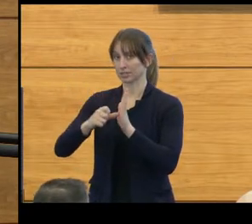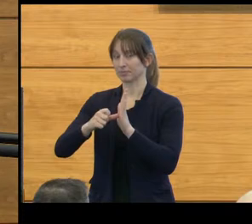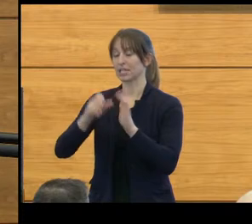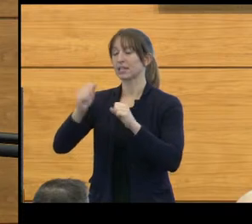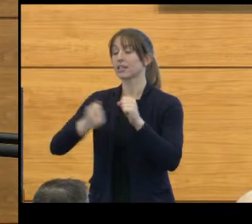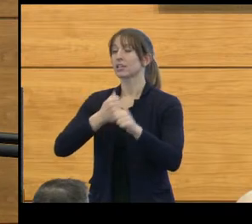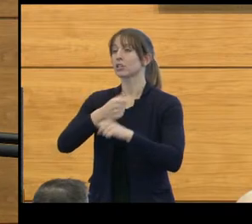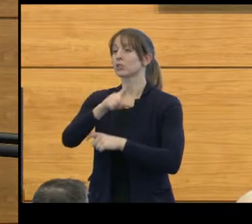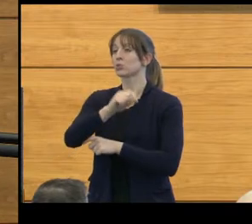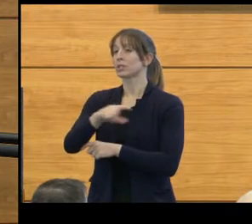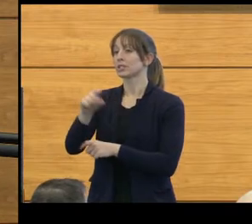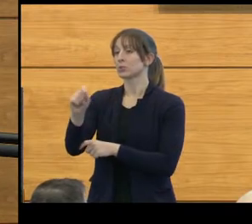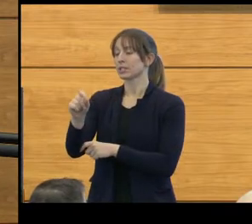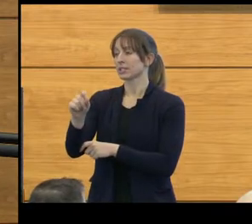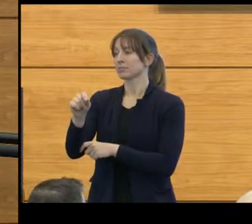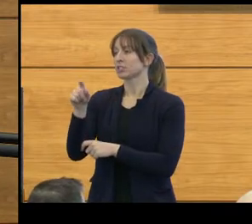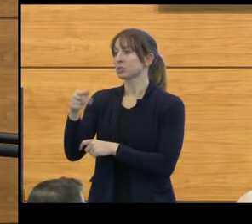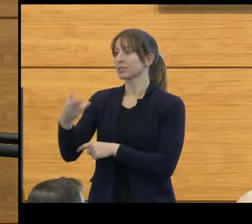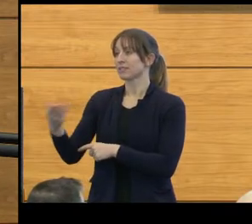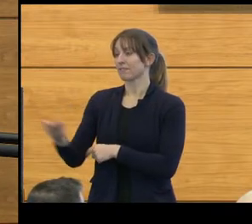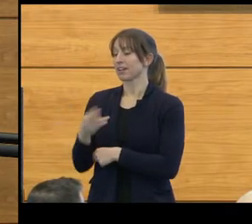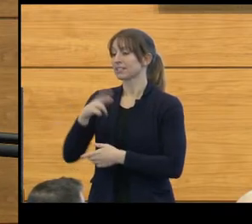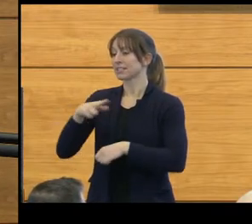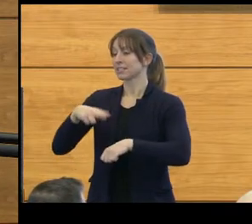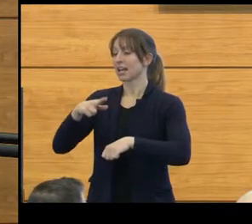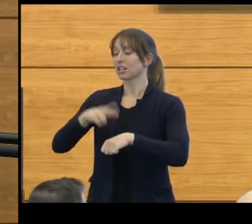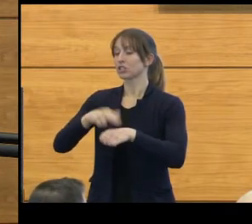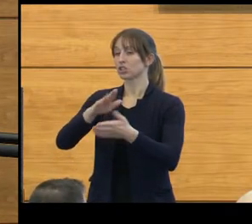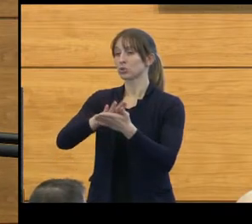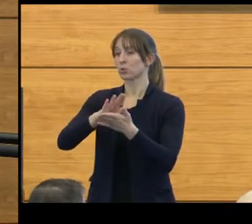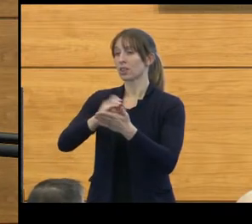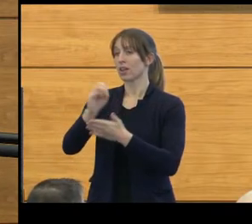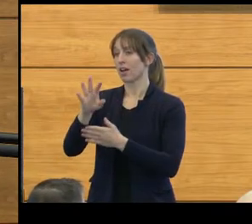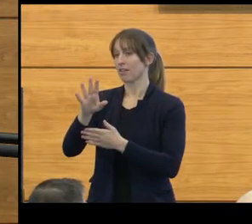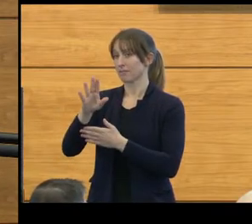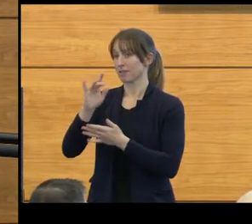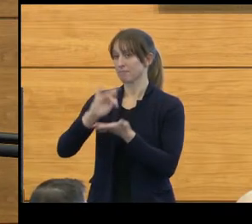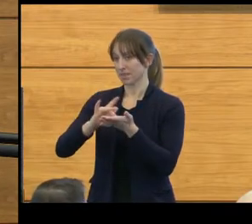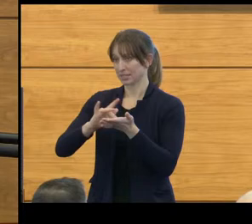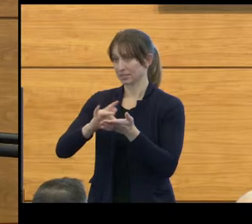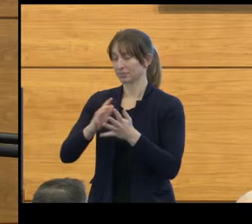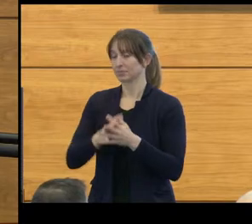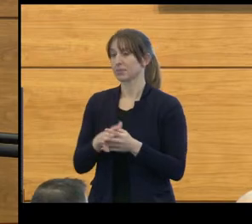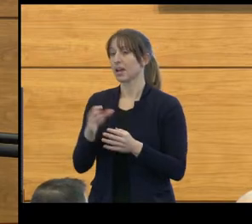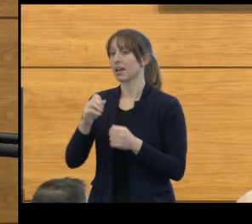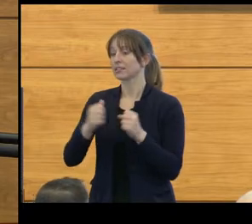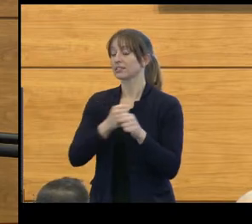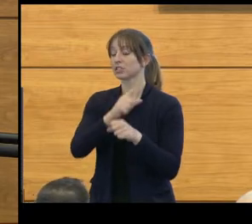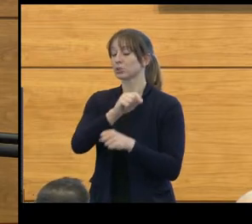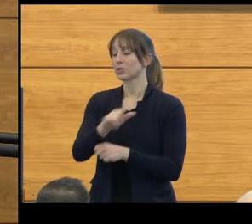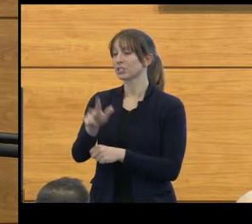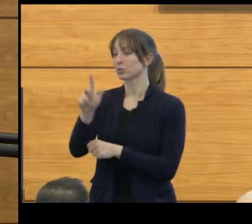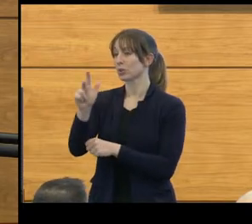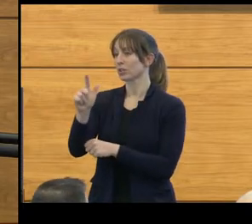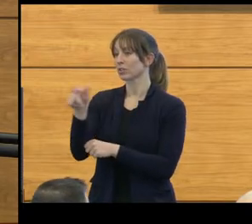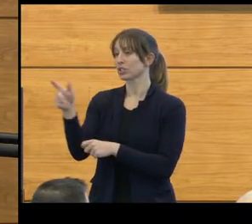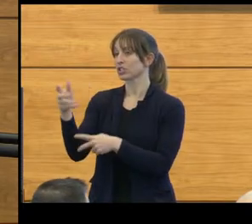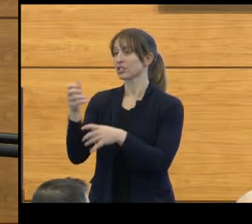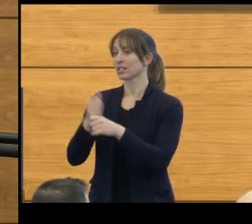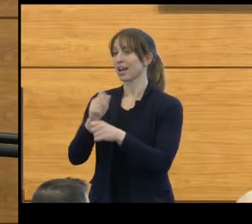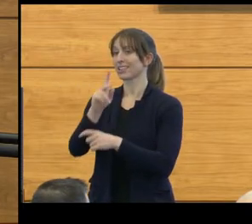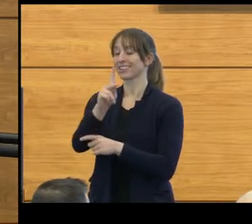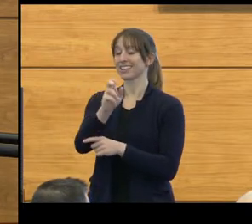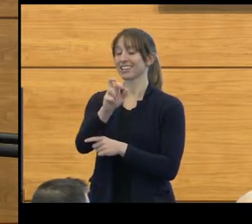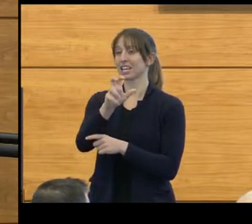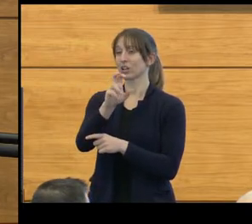2020, she was inducted into the National Academy of Medicine, and in 2023, she received a Karen M.